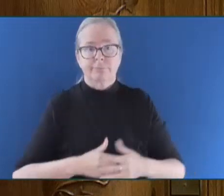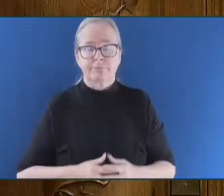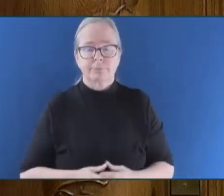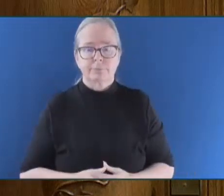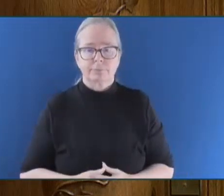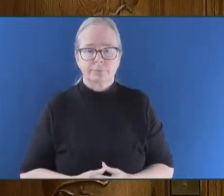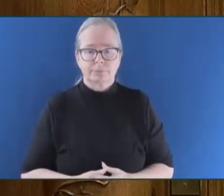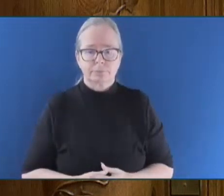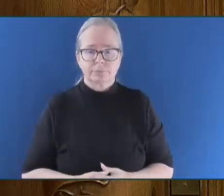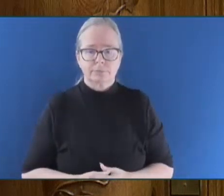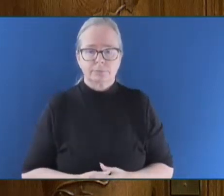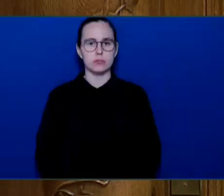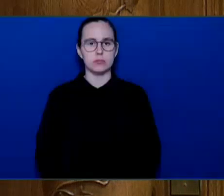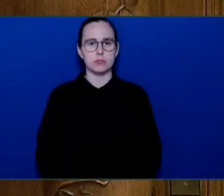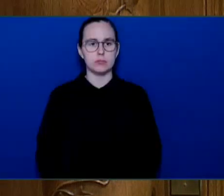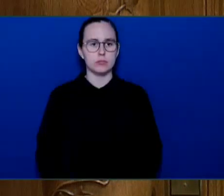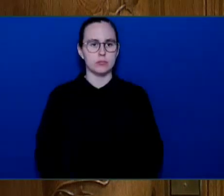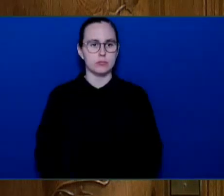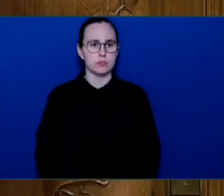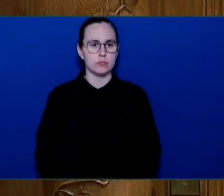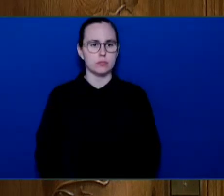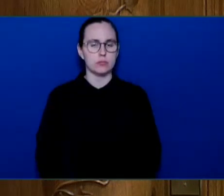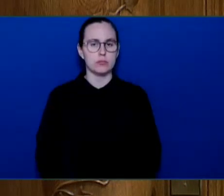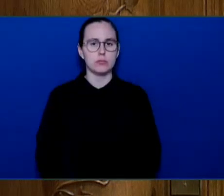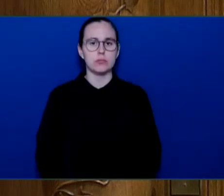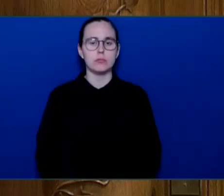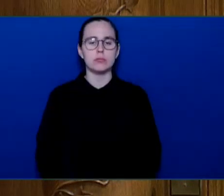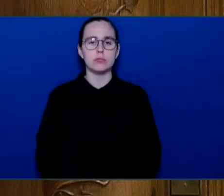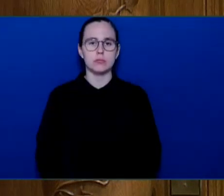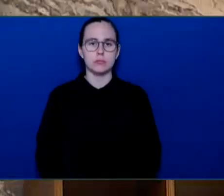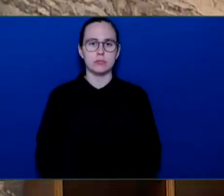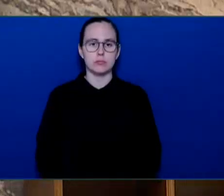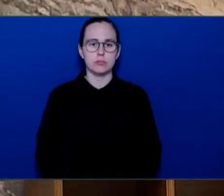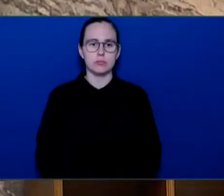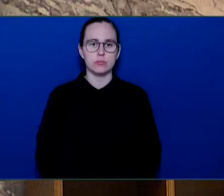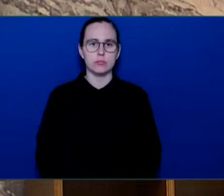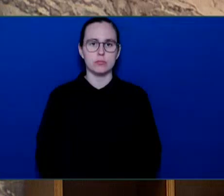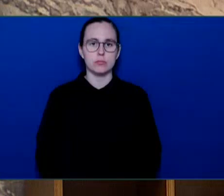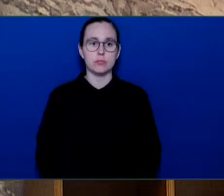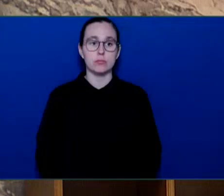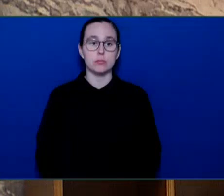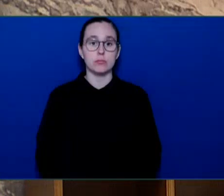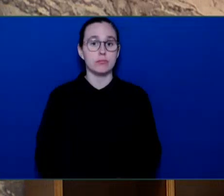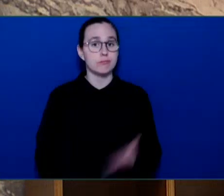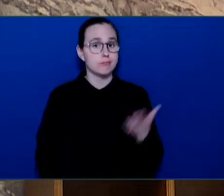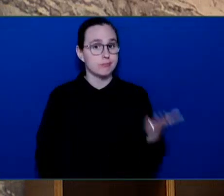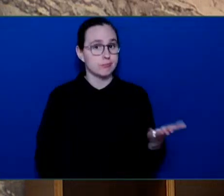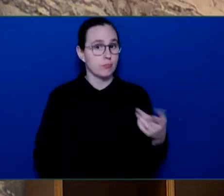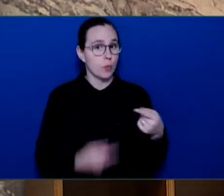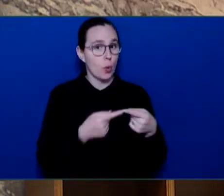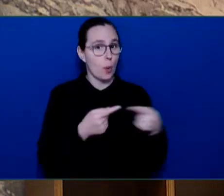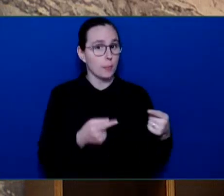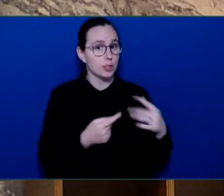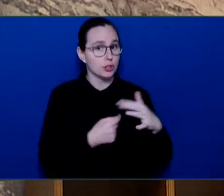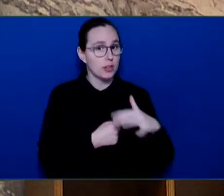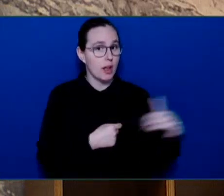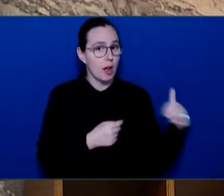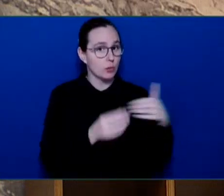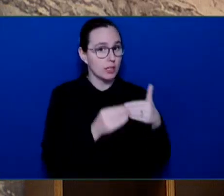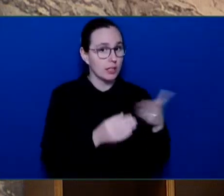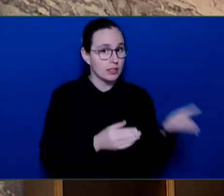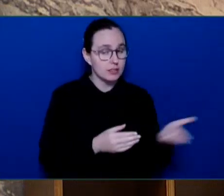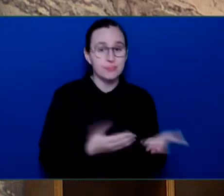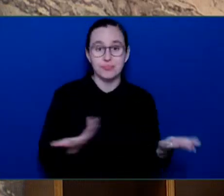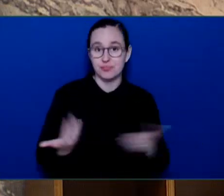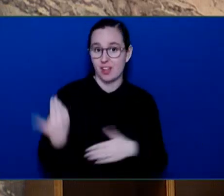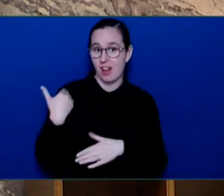Official opposition, House Leader. Last night at a meeting of the Public Accounts Committee, the member for Fraser Nicola moved a